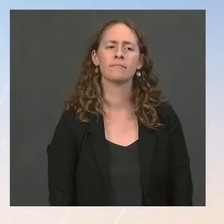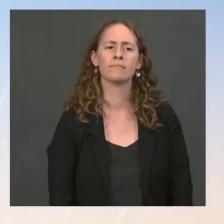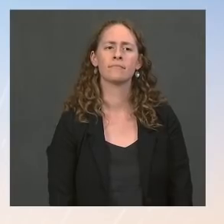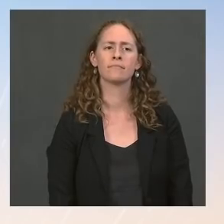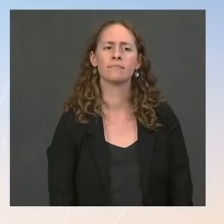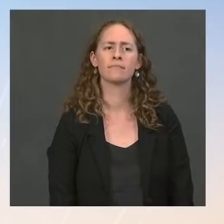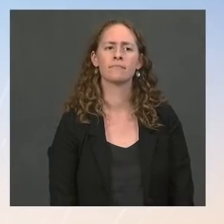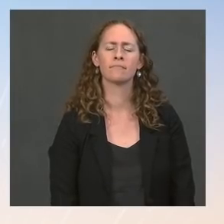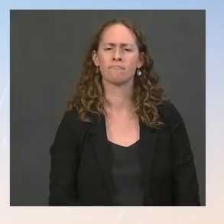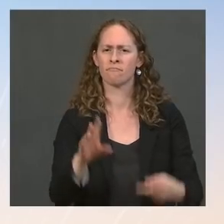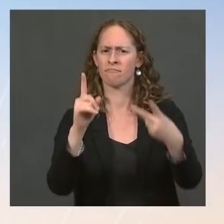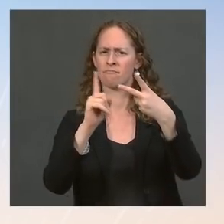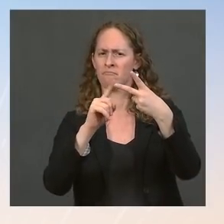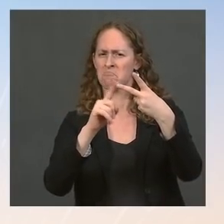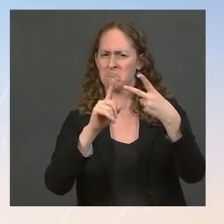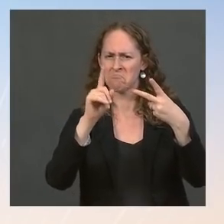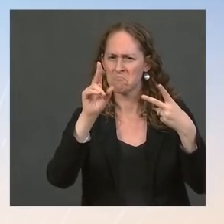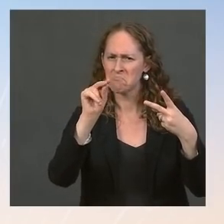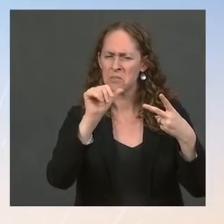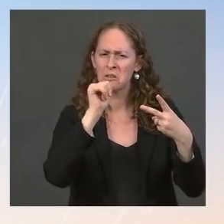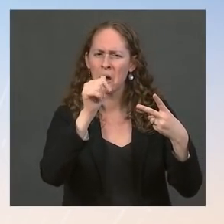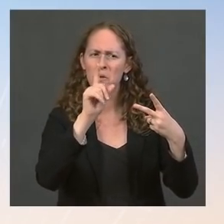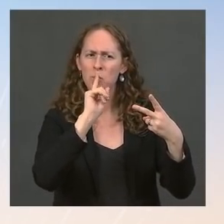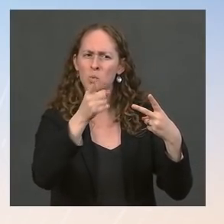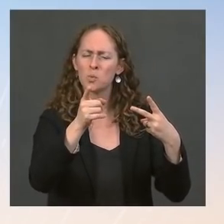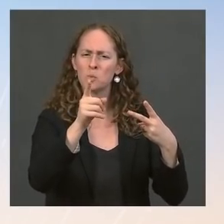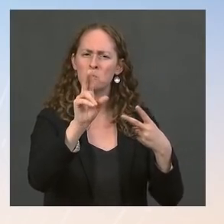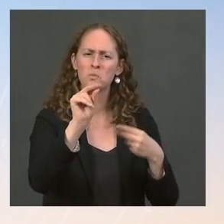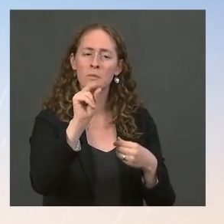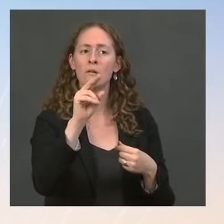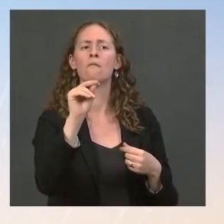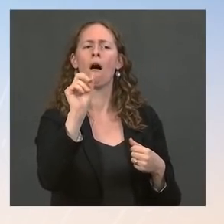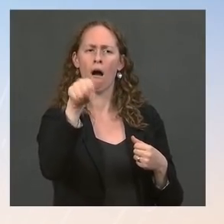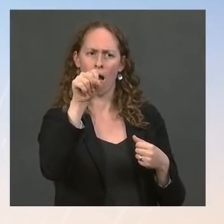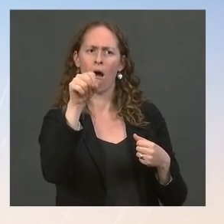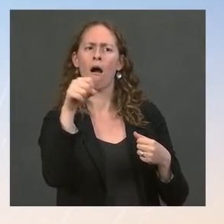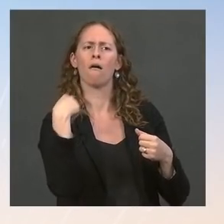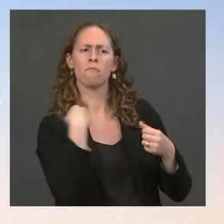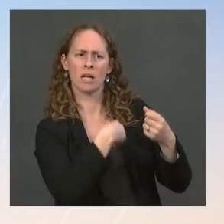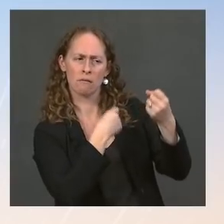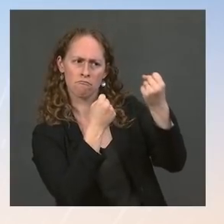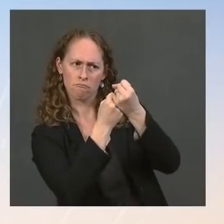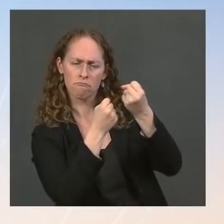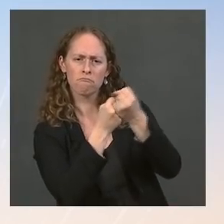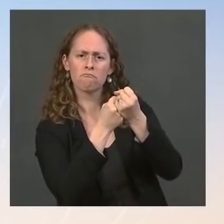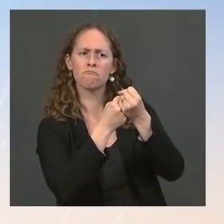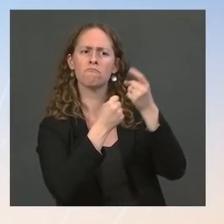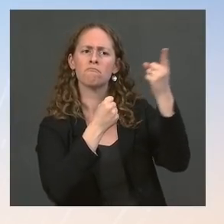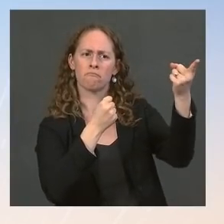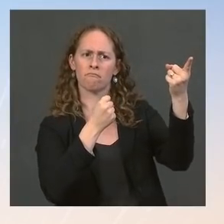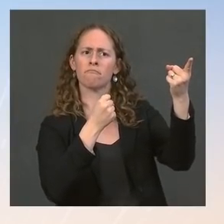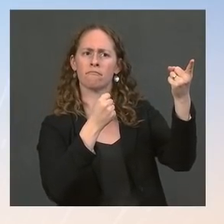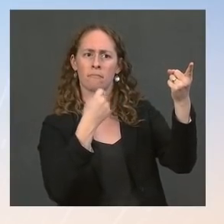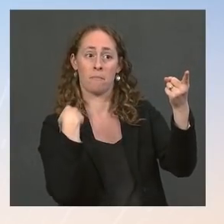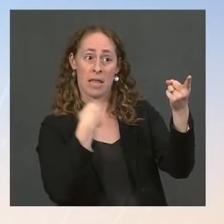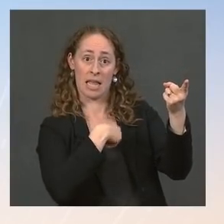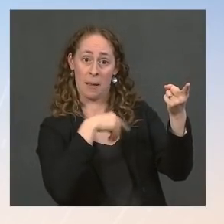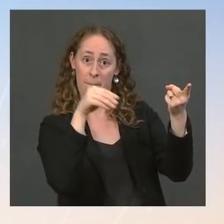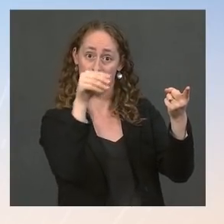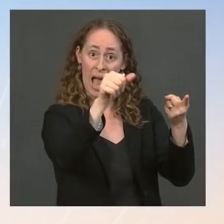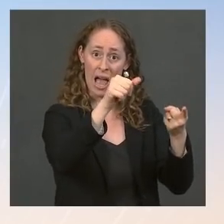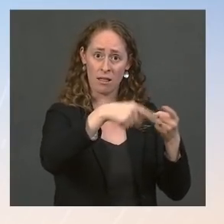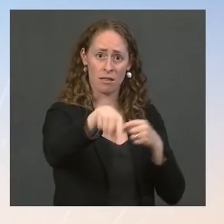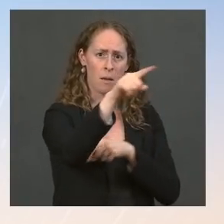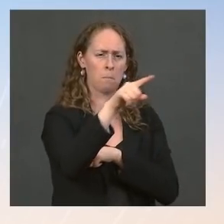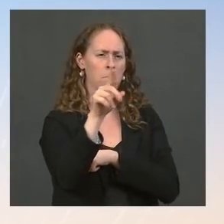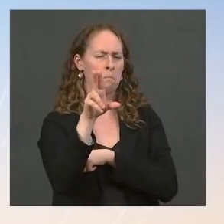true. We, of course, have been providing a broad range of humanitarian assistance, and I don't know if that's what the analysis is based on?